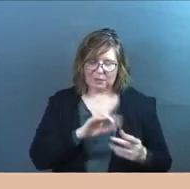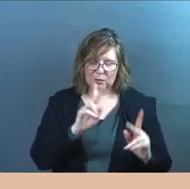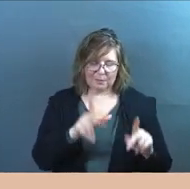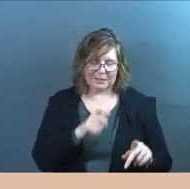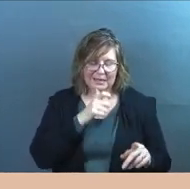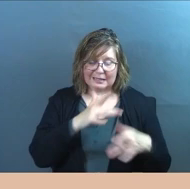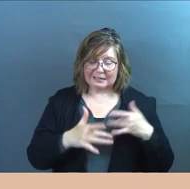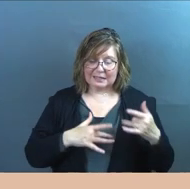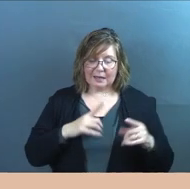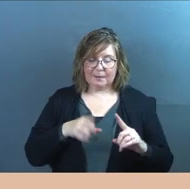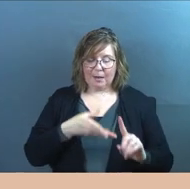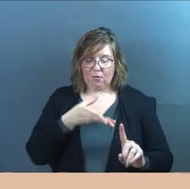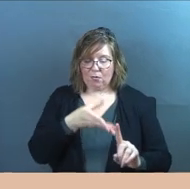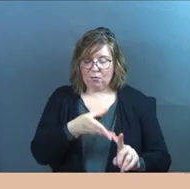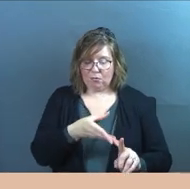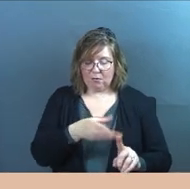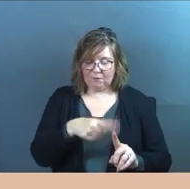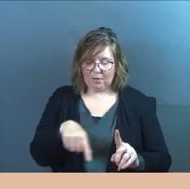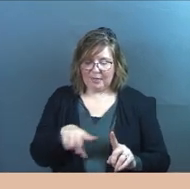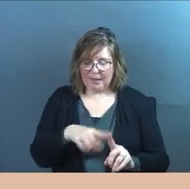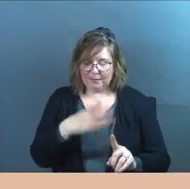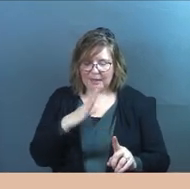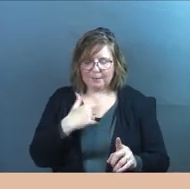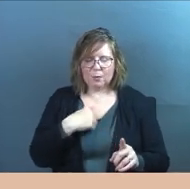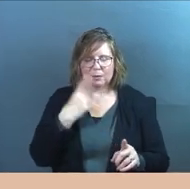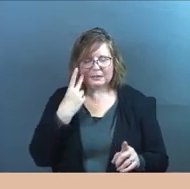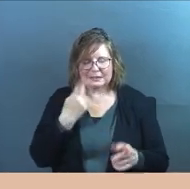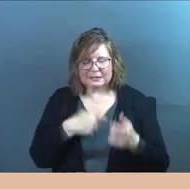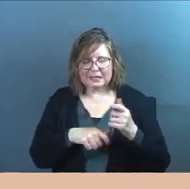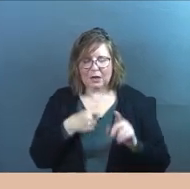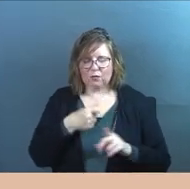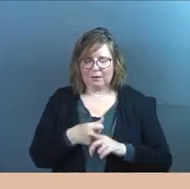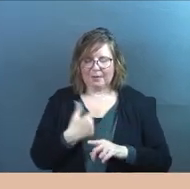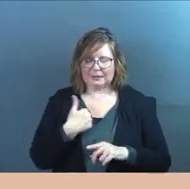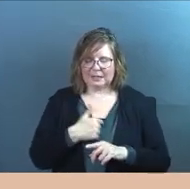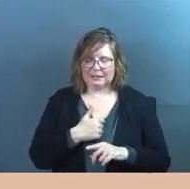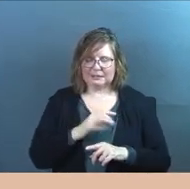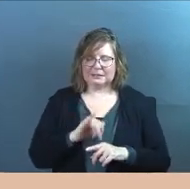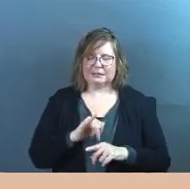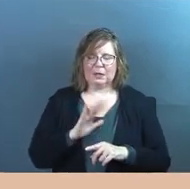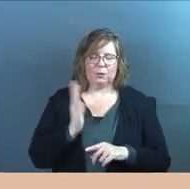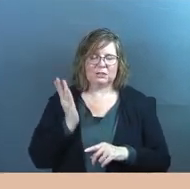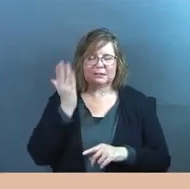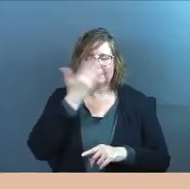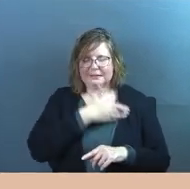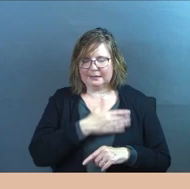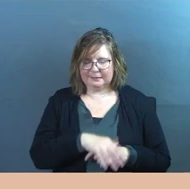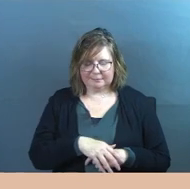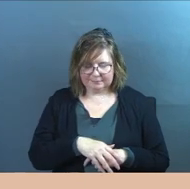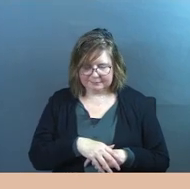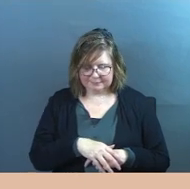Maybe we're not getting excited for them, God, but we see rather how it impacts us, and we're just missing it, Lord.